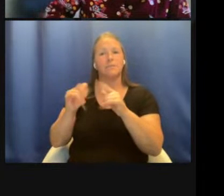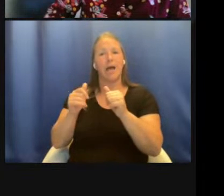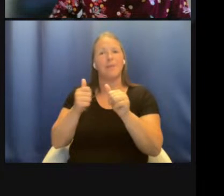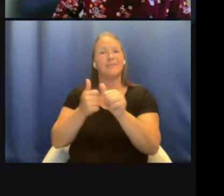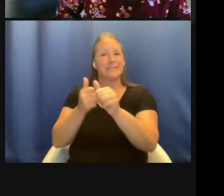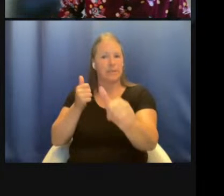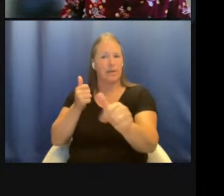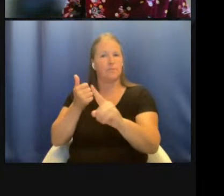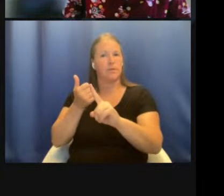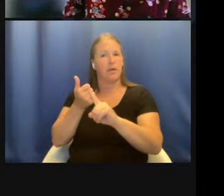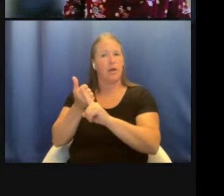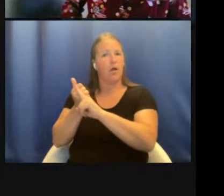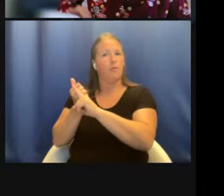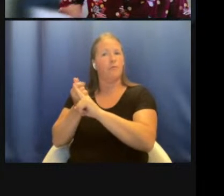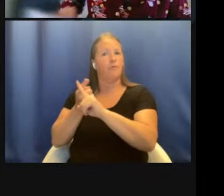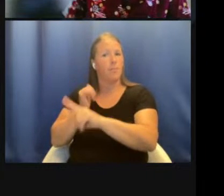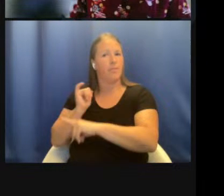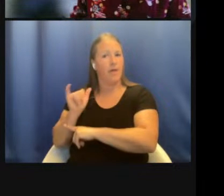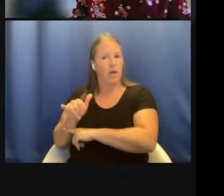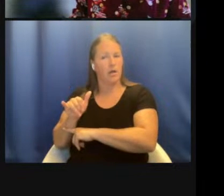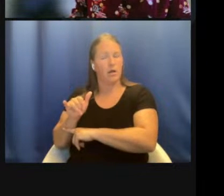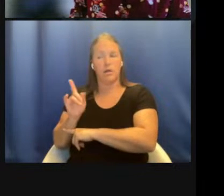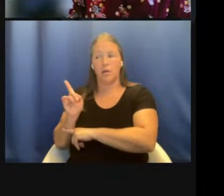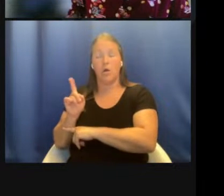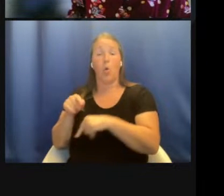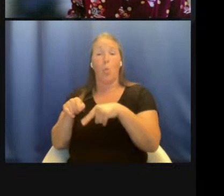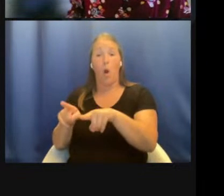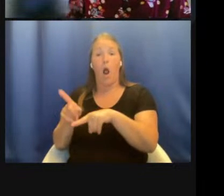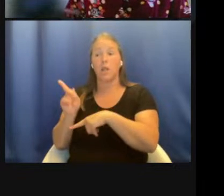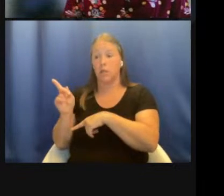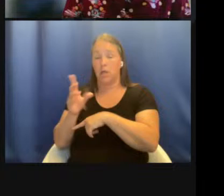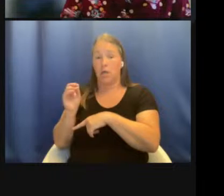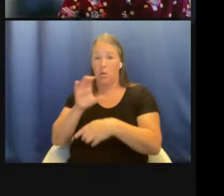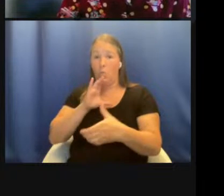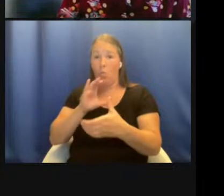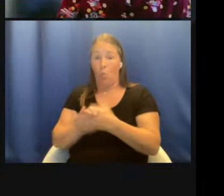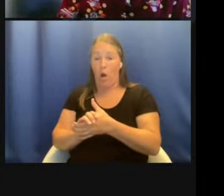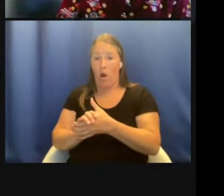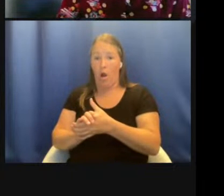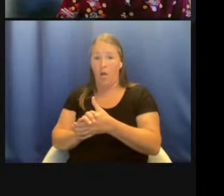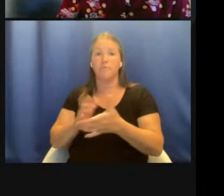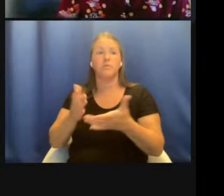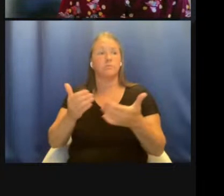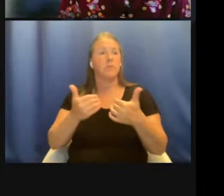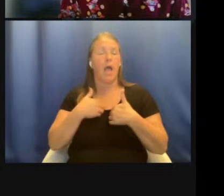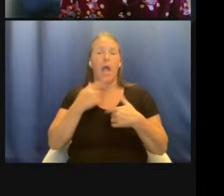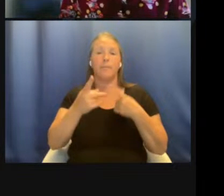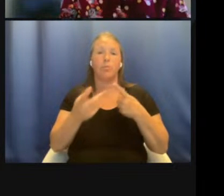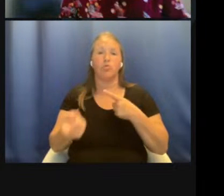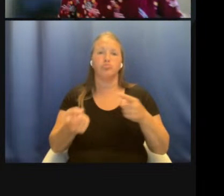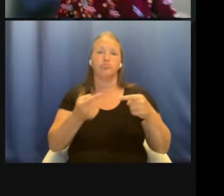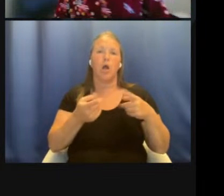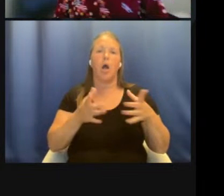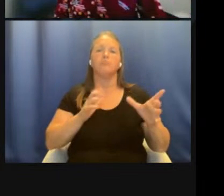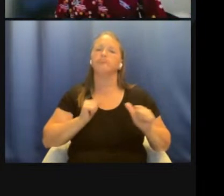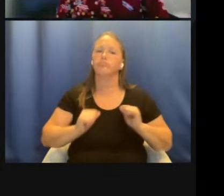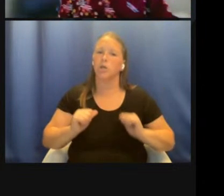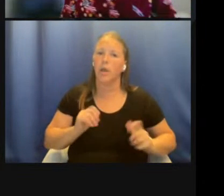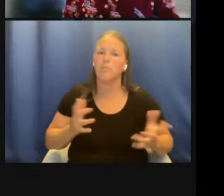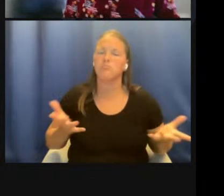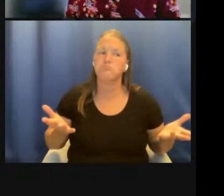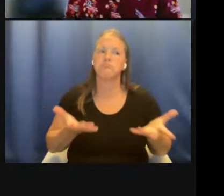entertain, she would often be noted wearing the laces of Elizabeth Bonaparte. And here we see her